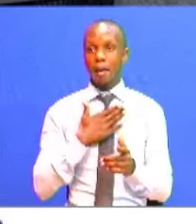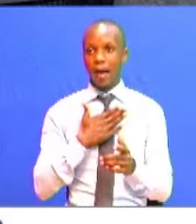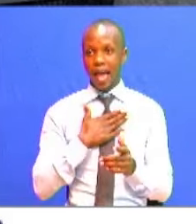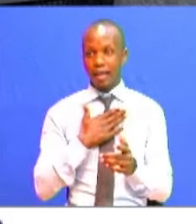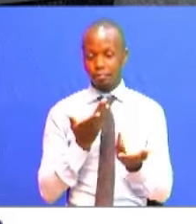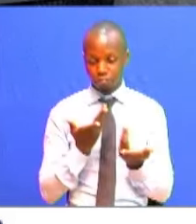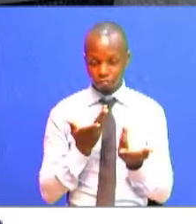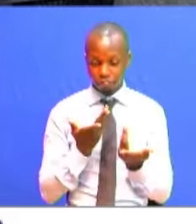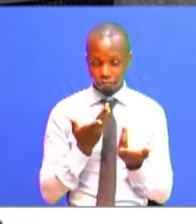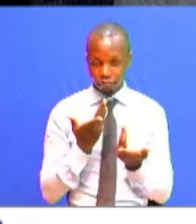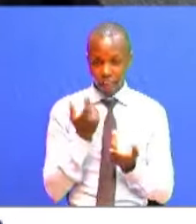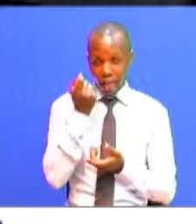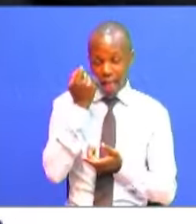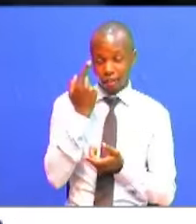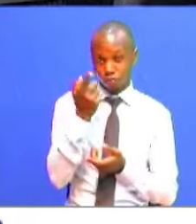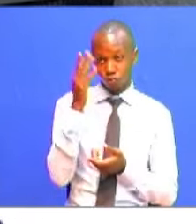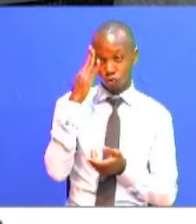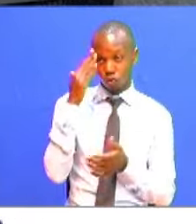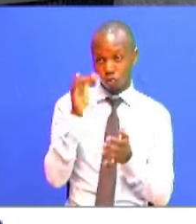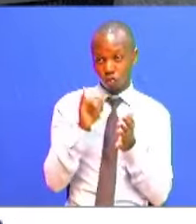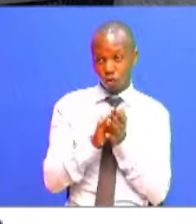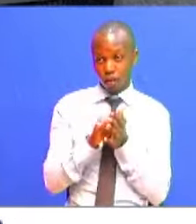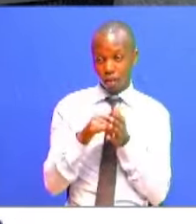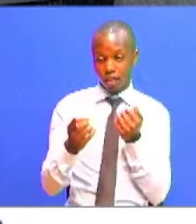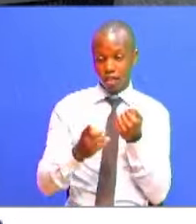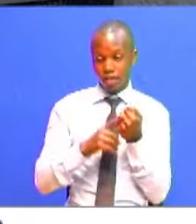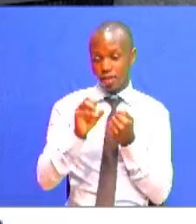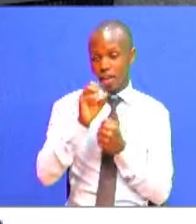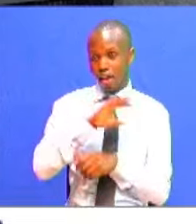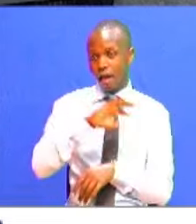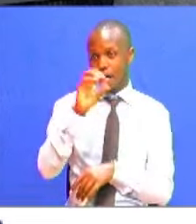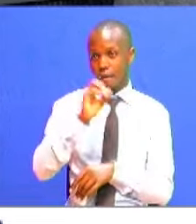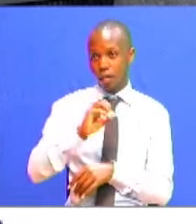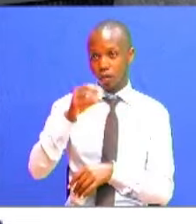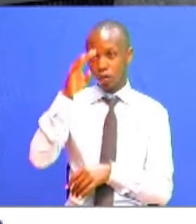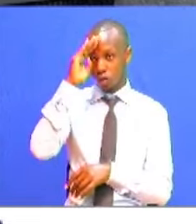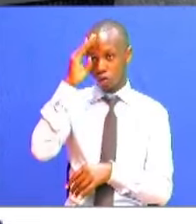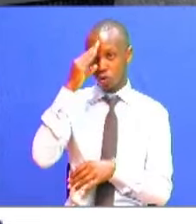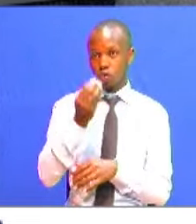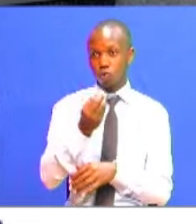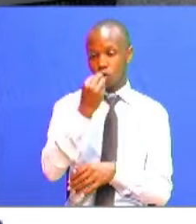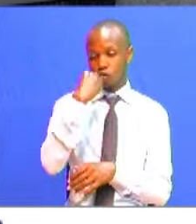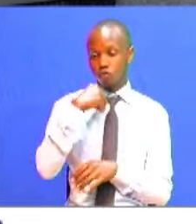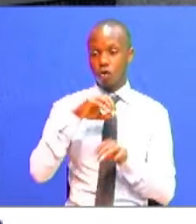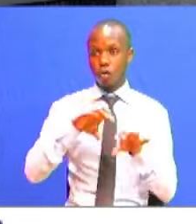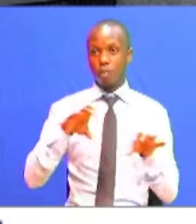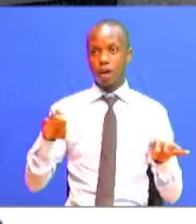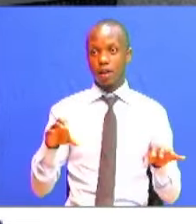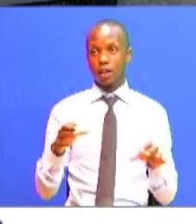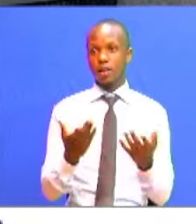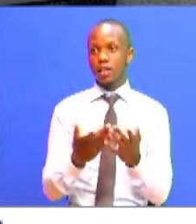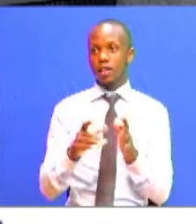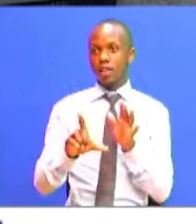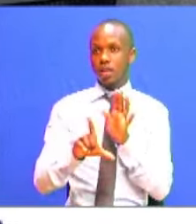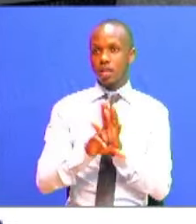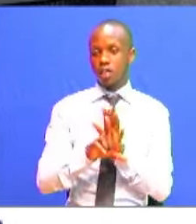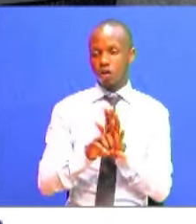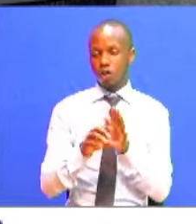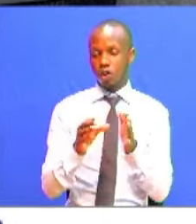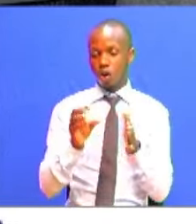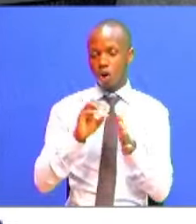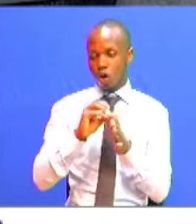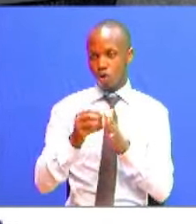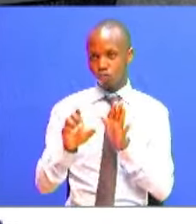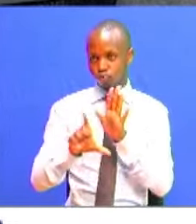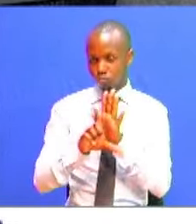your attention that do you know that 60% of the liquor that is consumed in market is either counterfeit, illicit, or